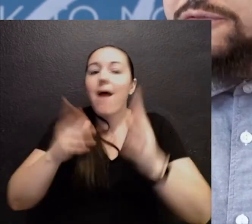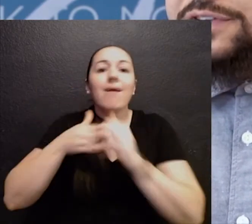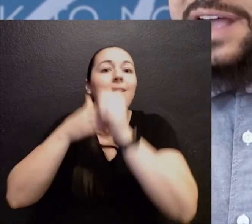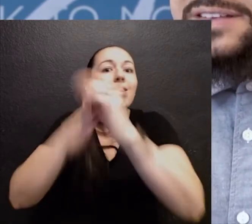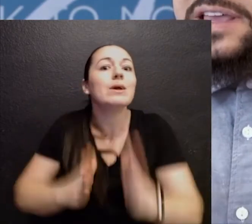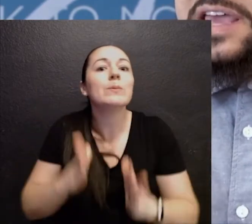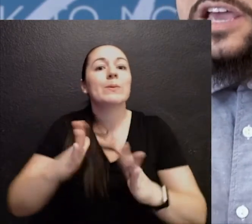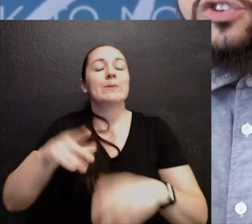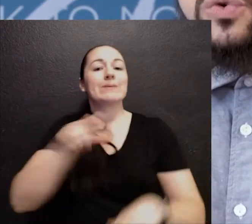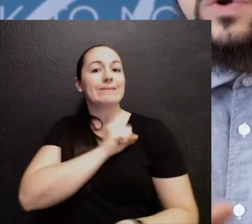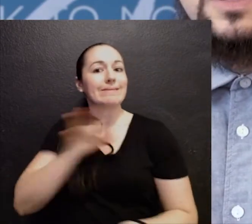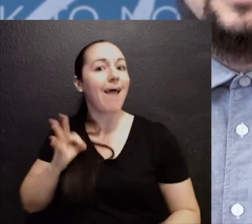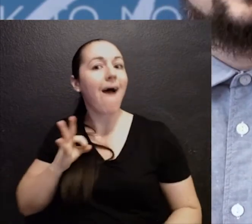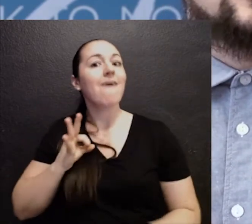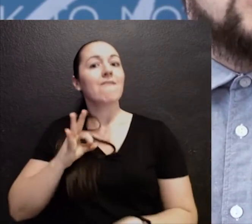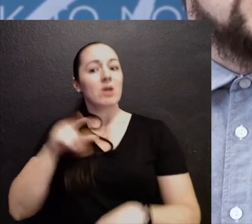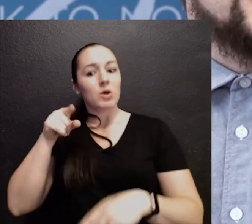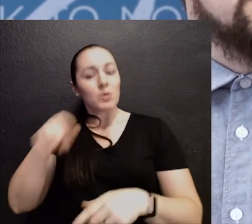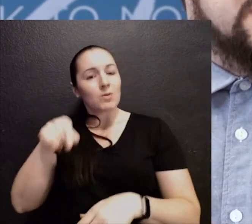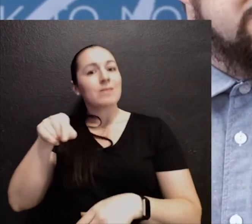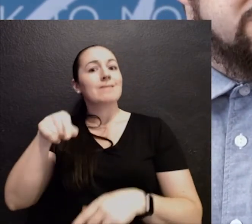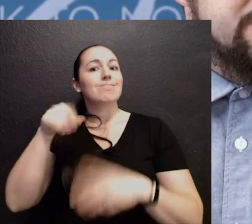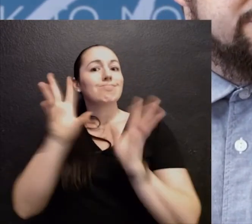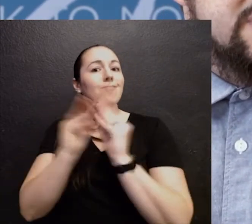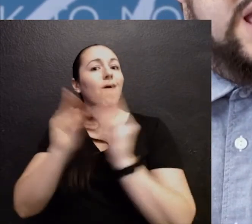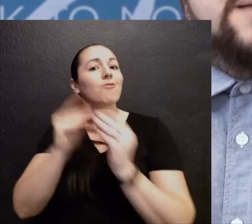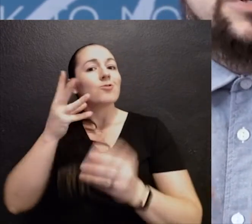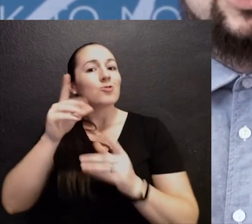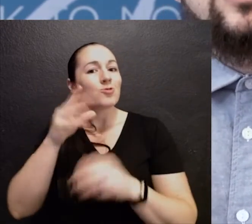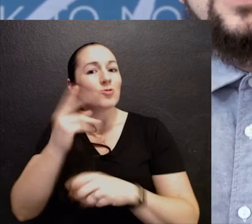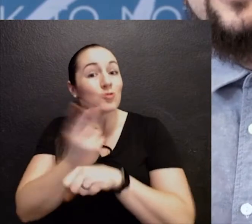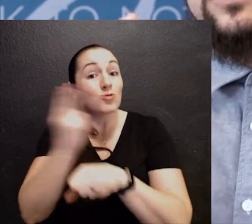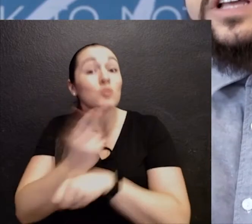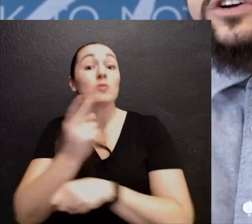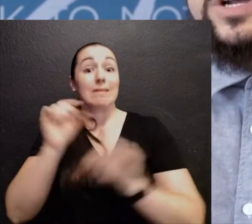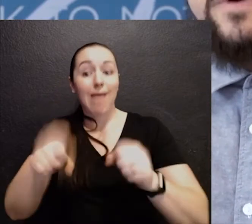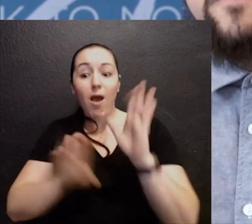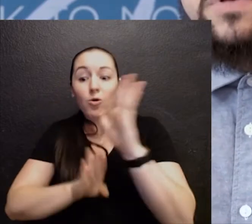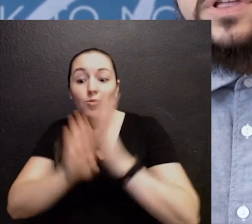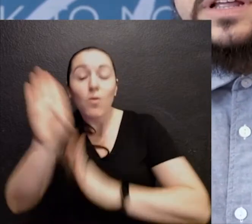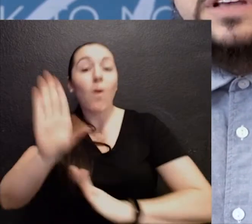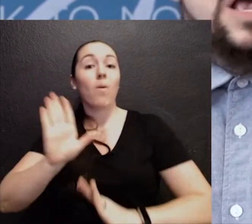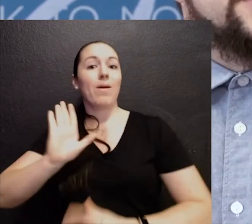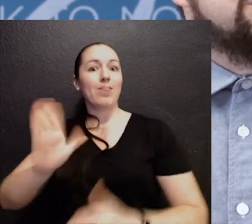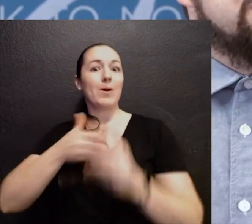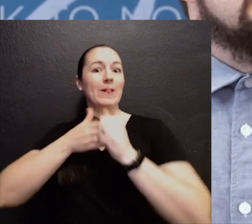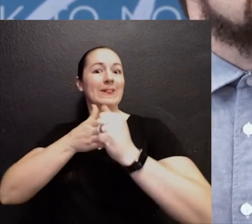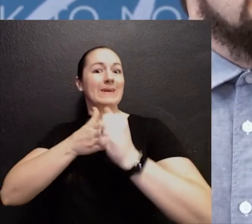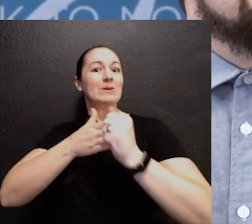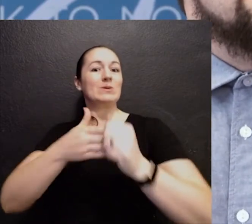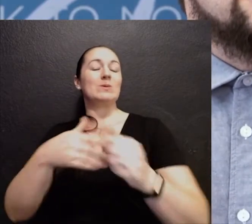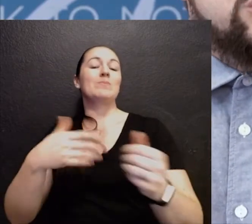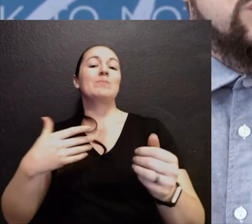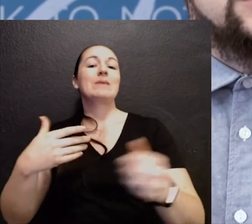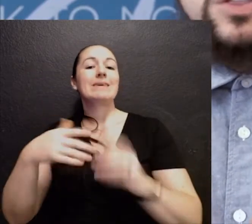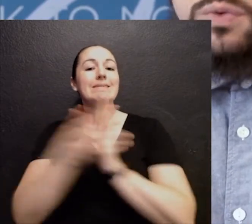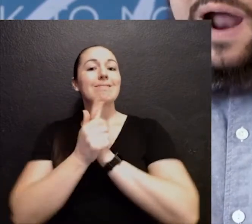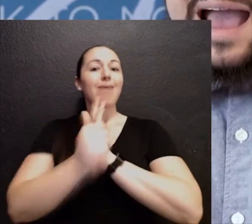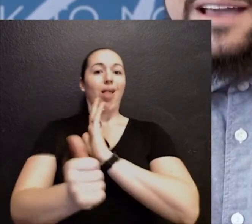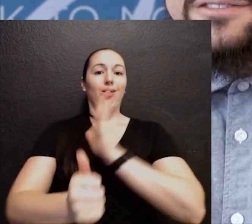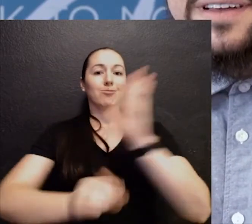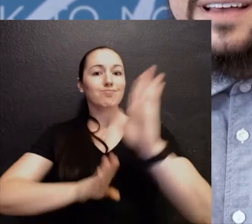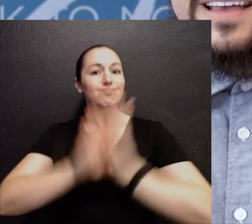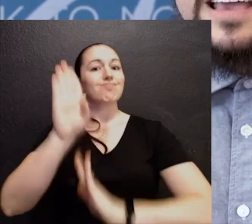this conference as a key tool to grow in their relationships and mature in their leadership abilities. The GLS gave them the tools